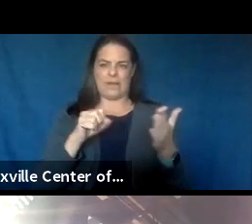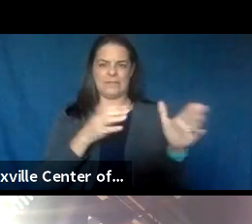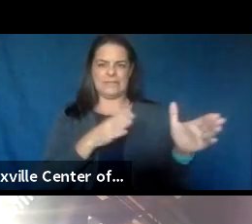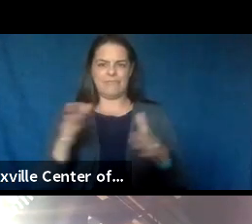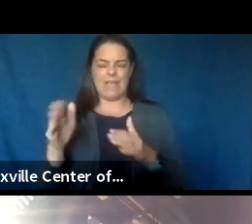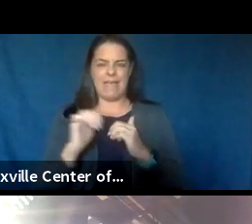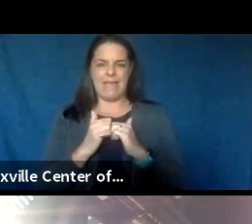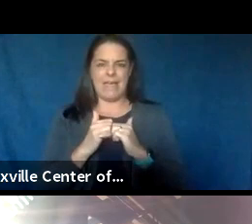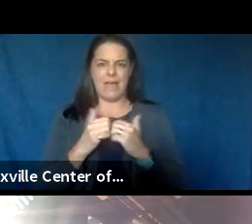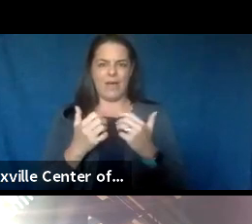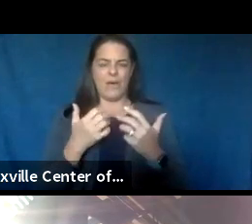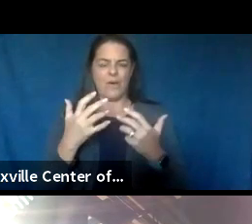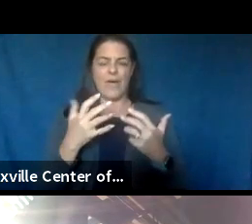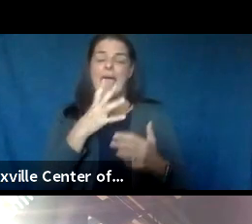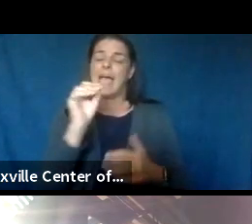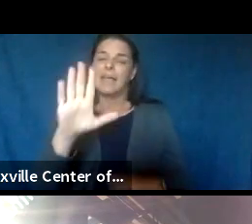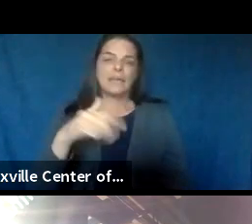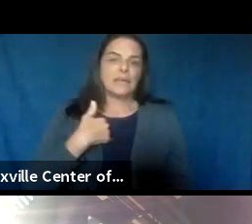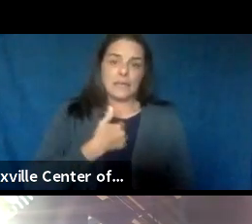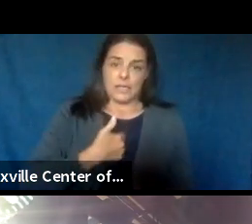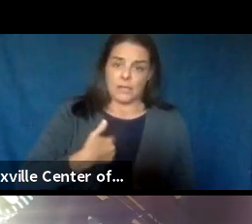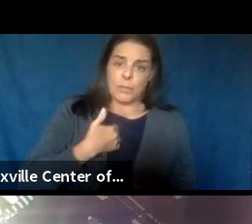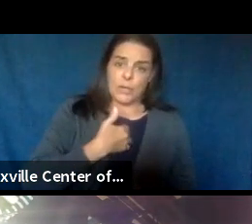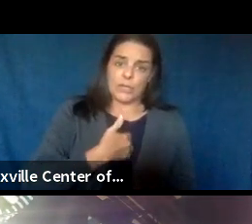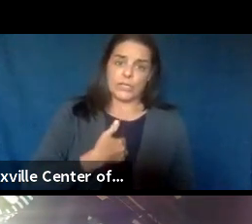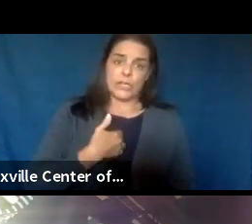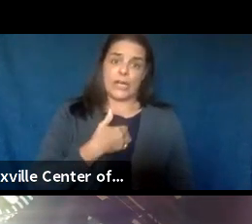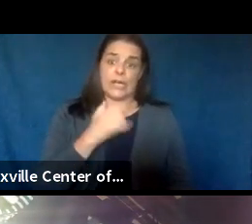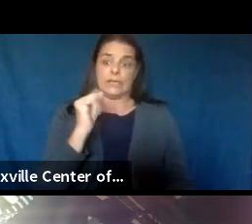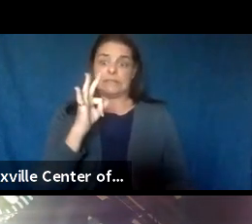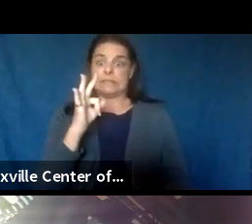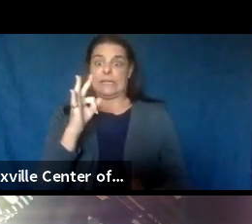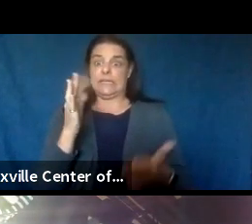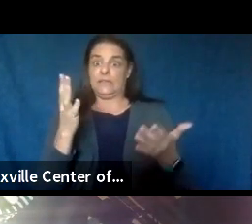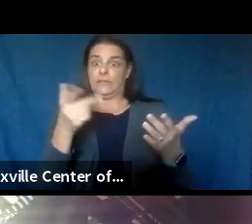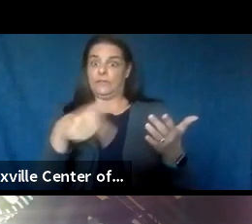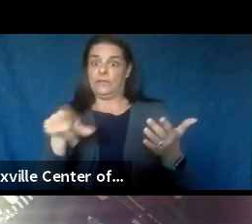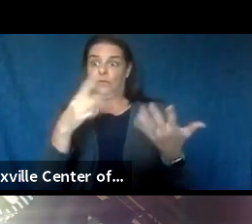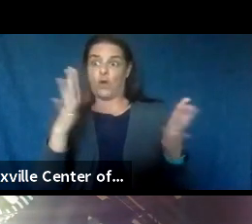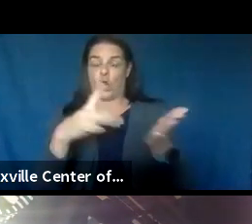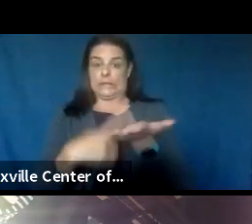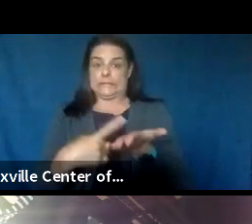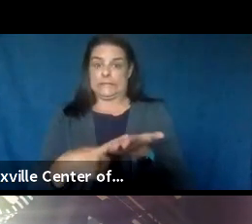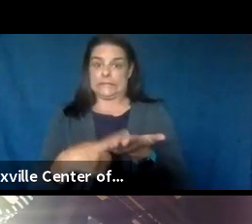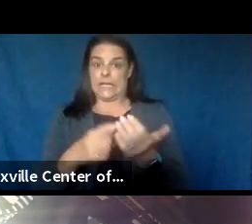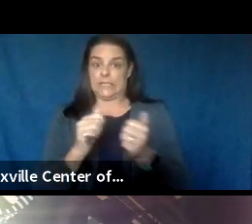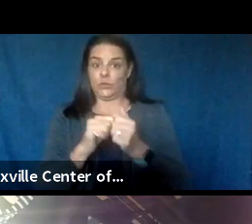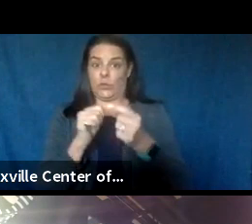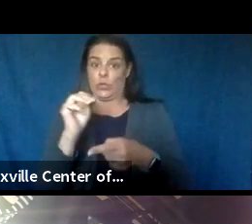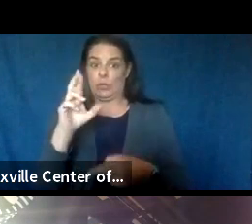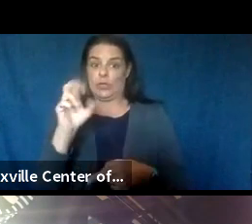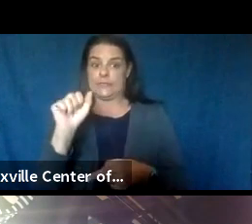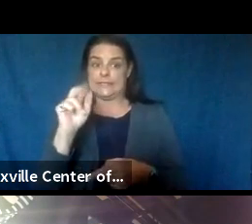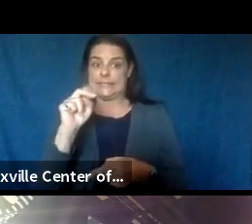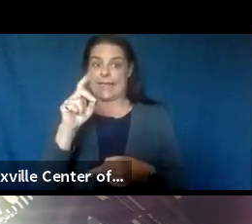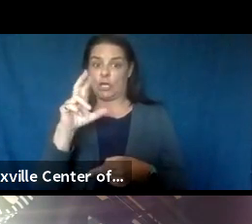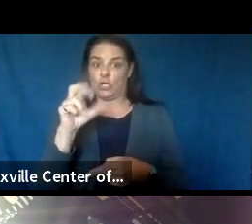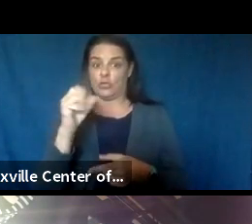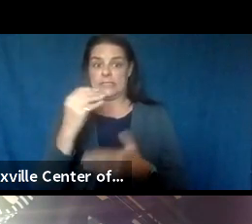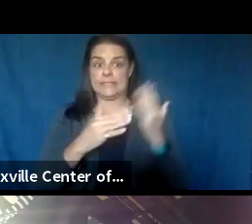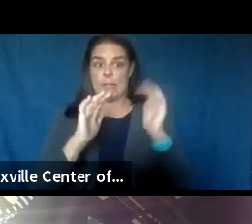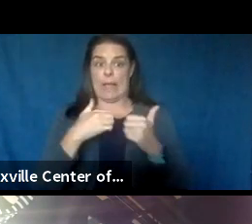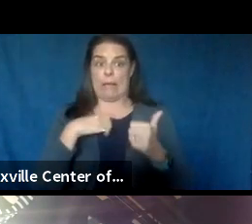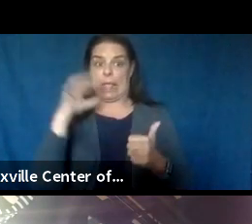of, and I apologize if this has already been discussed with you, Mr. Sanders, and somehow I missed out on